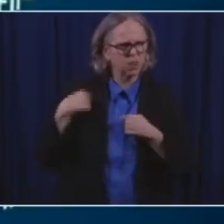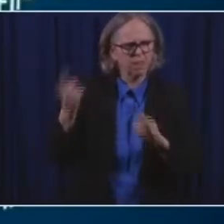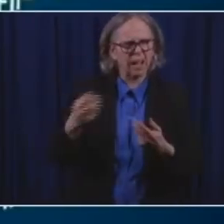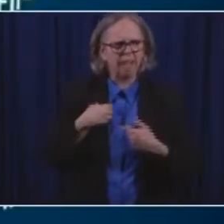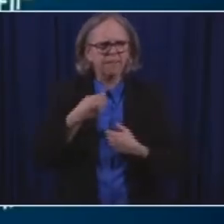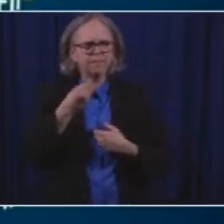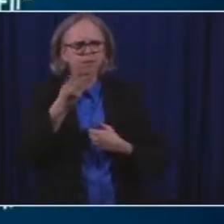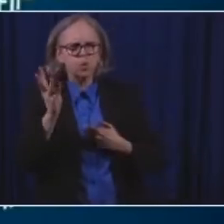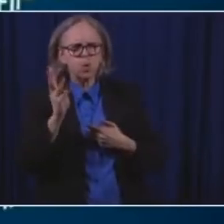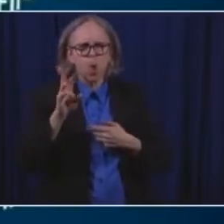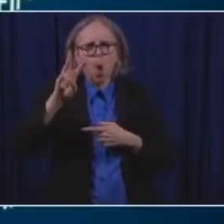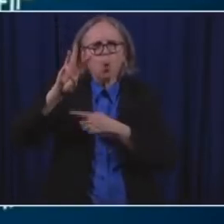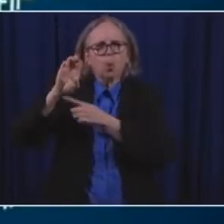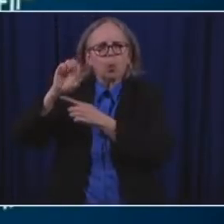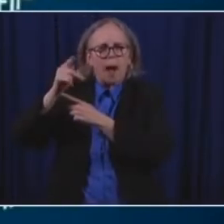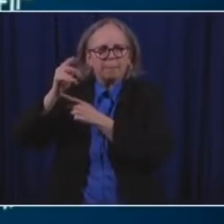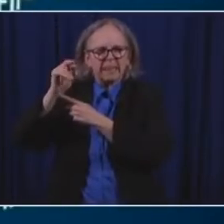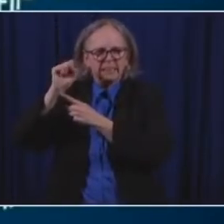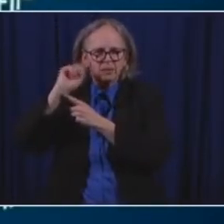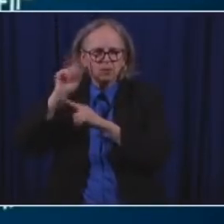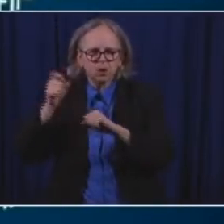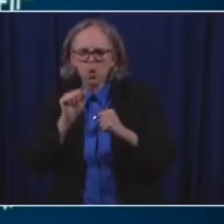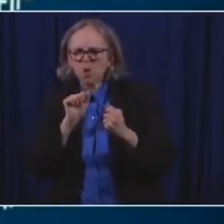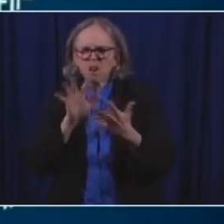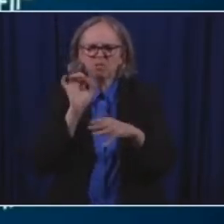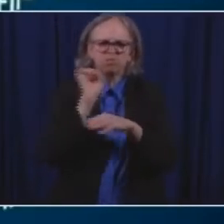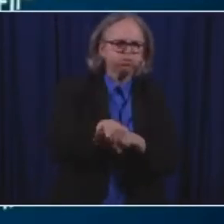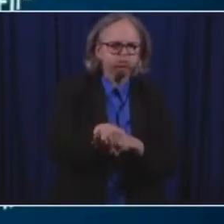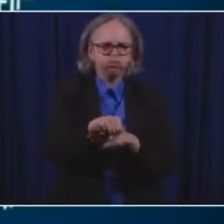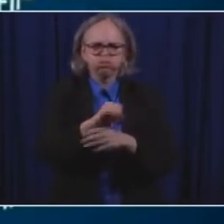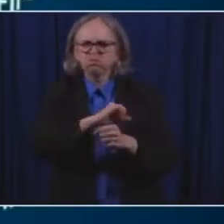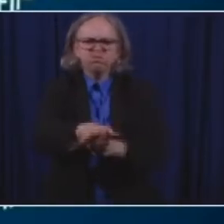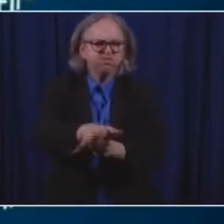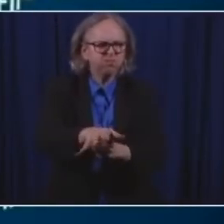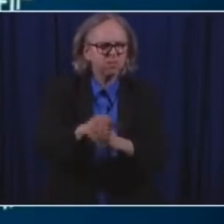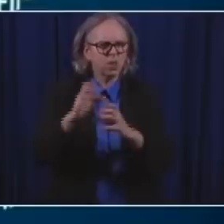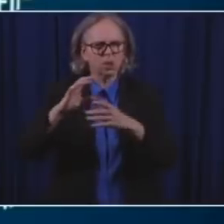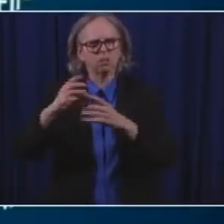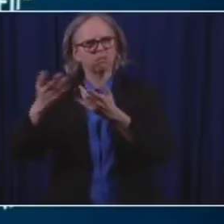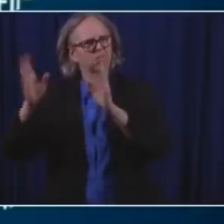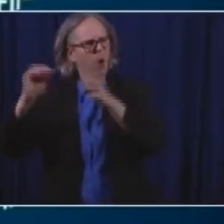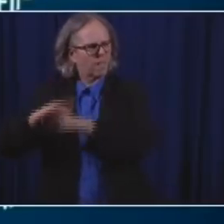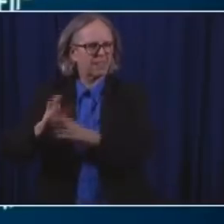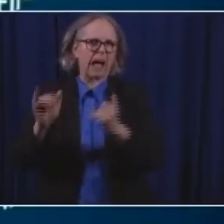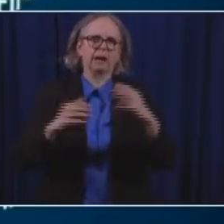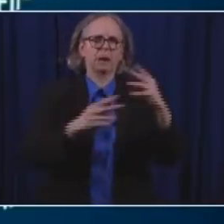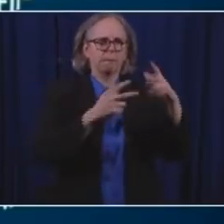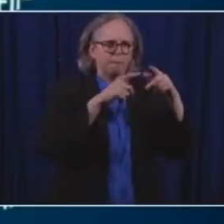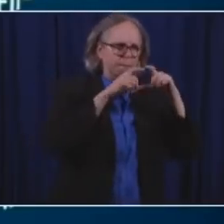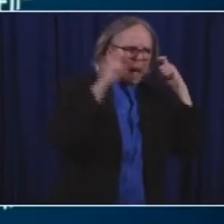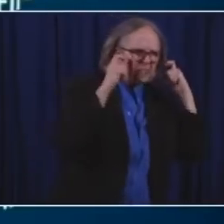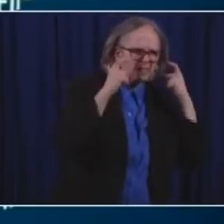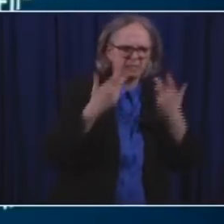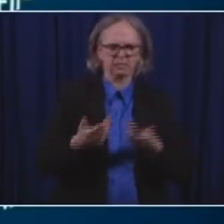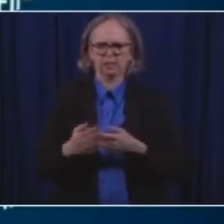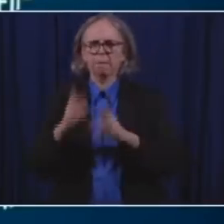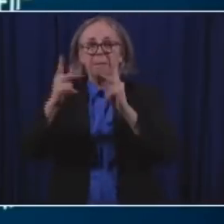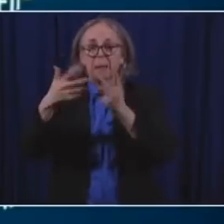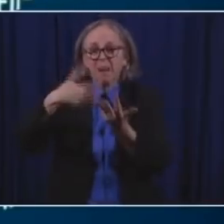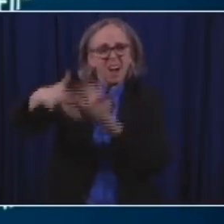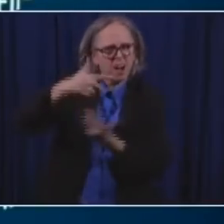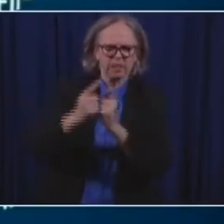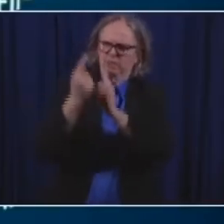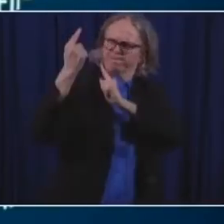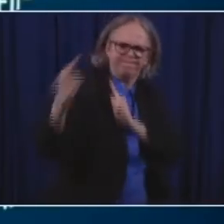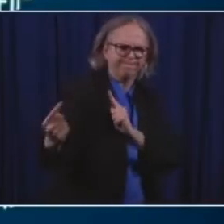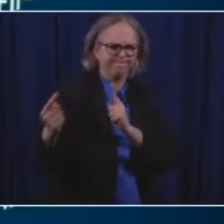know that mitigation strategies like wearing a mask and limiting your exposure to people outside of your household help prevent